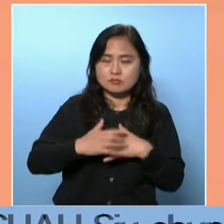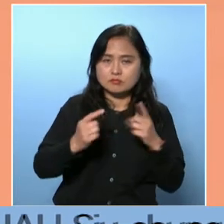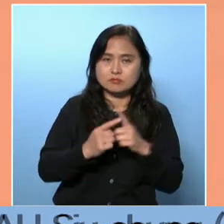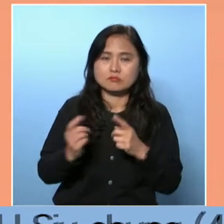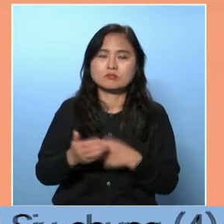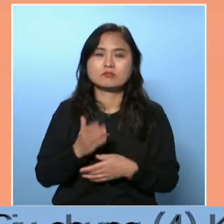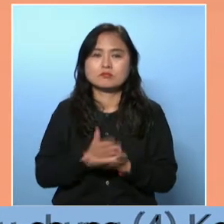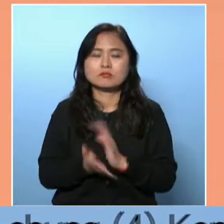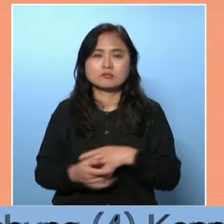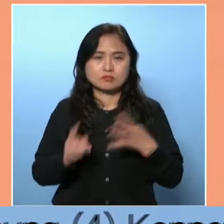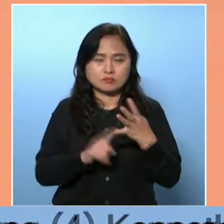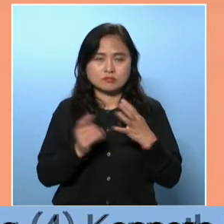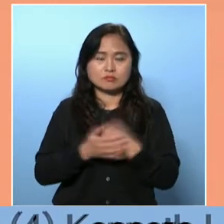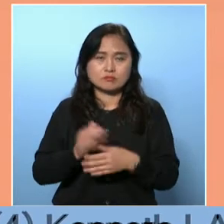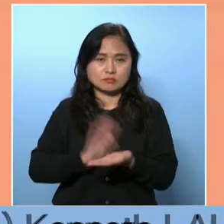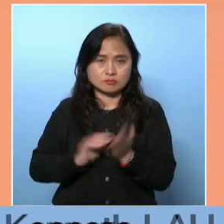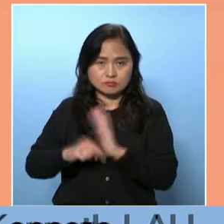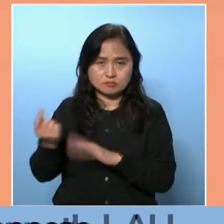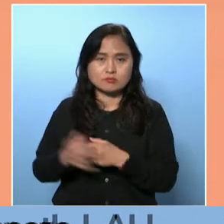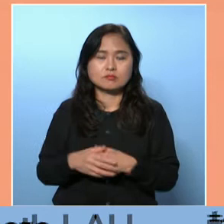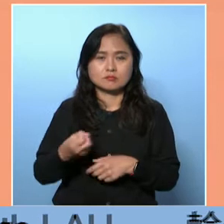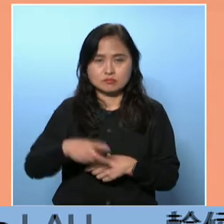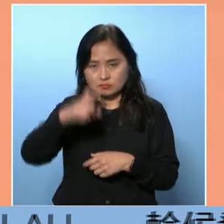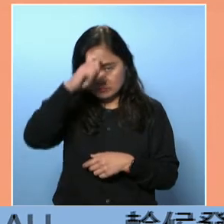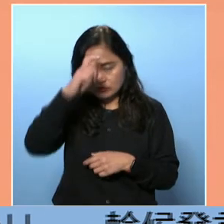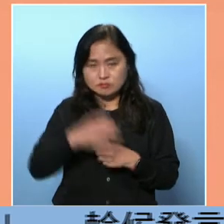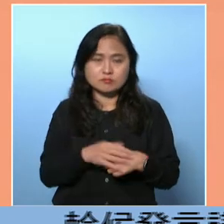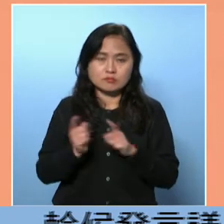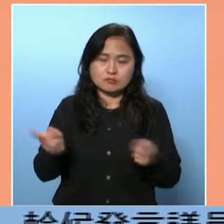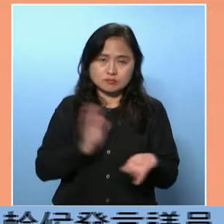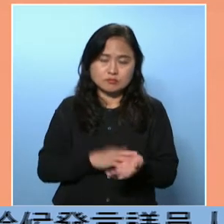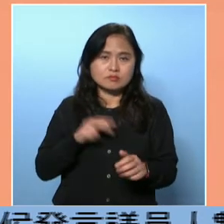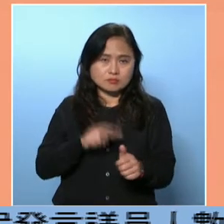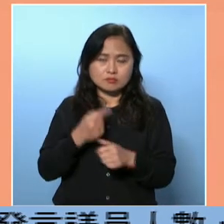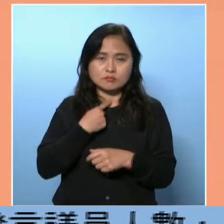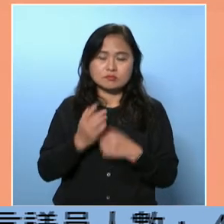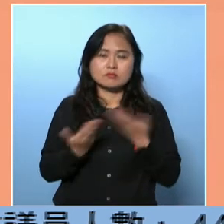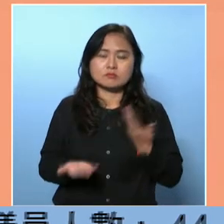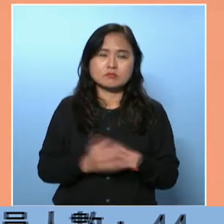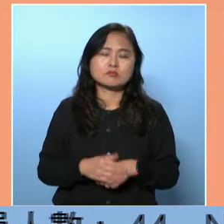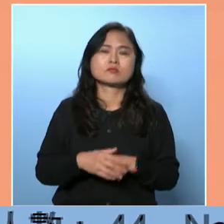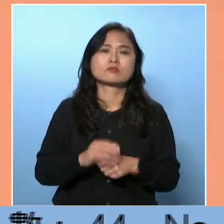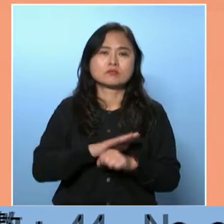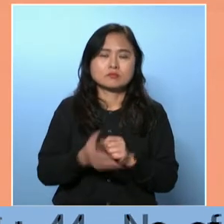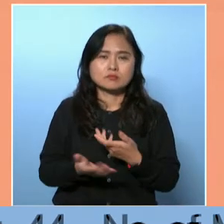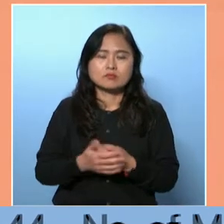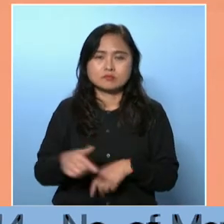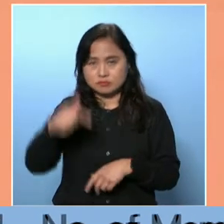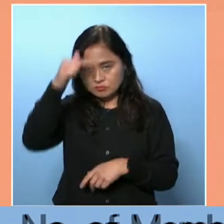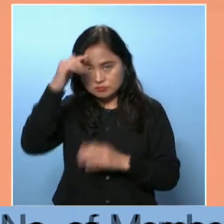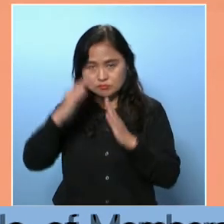defense among the risky groups, and we must enhance vaccination rates for RCHEs.